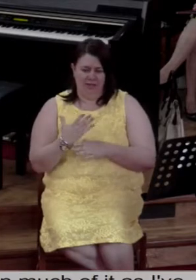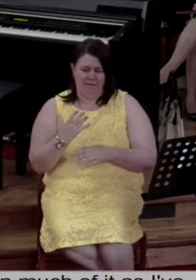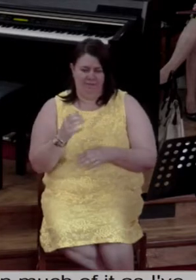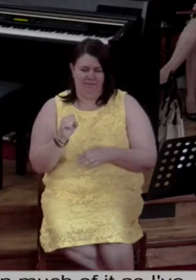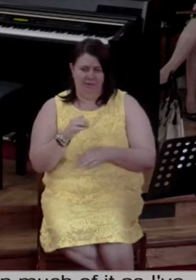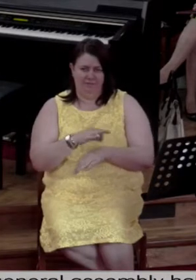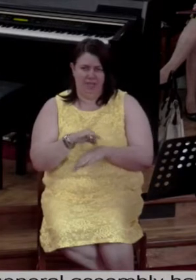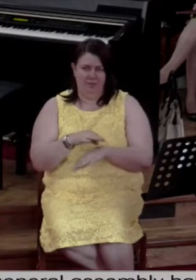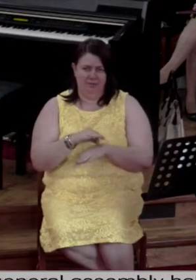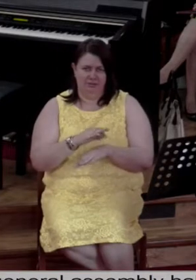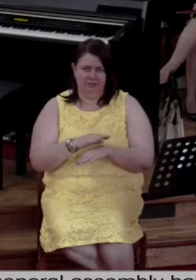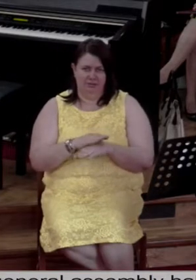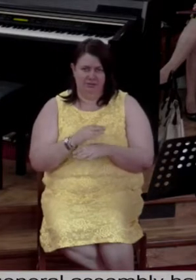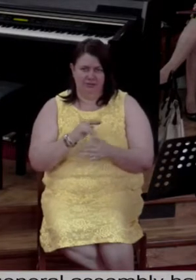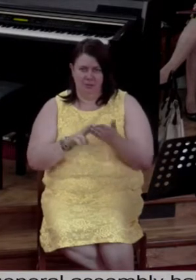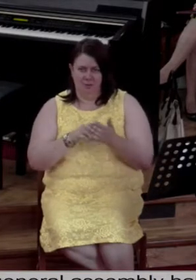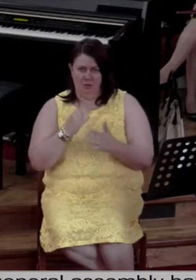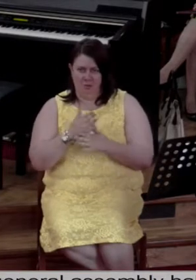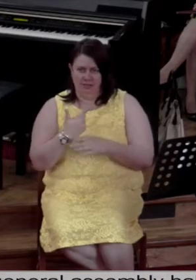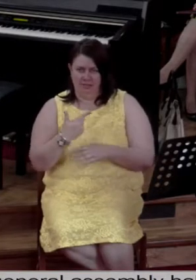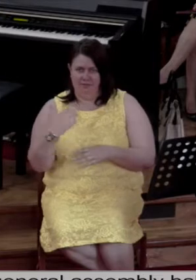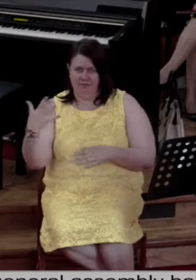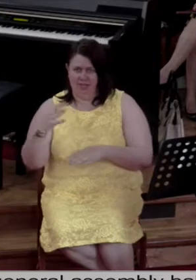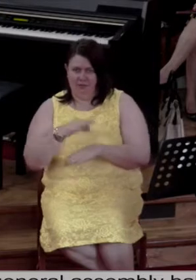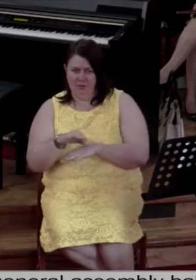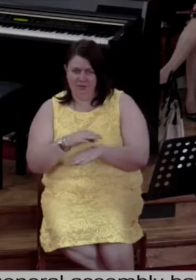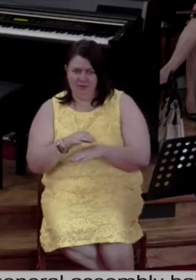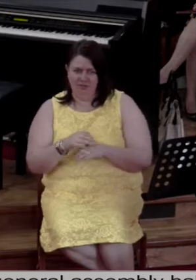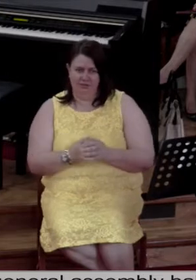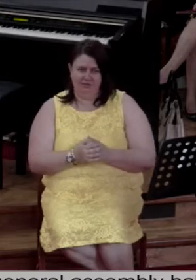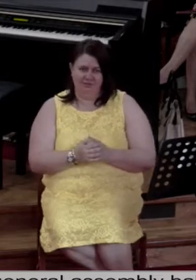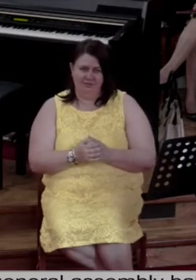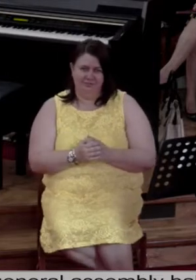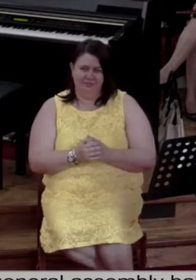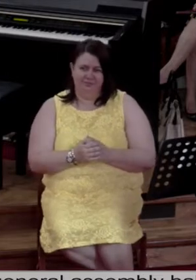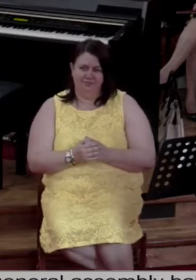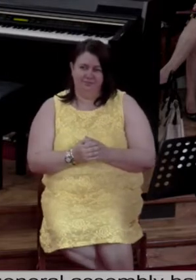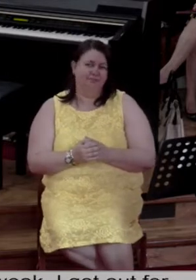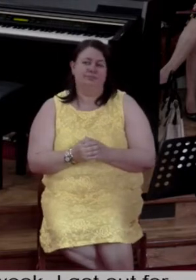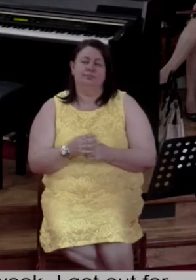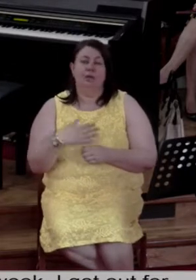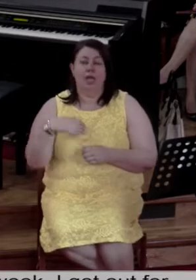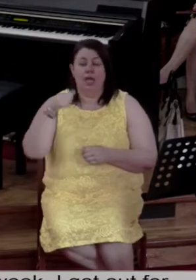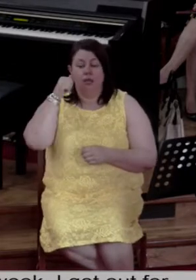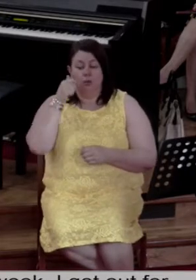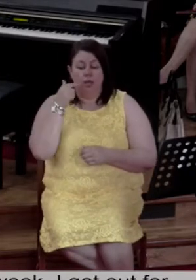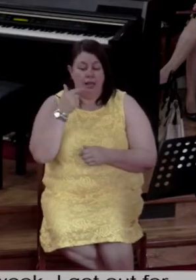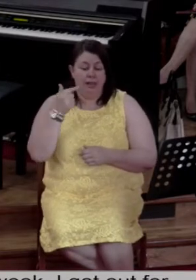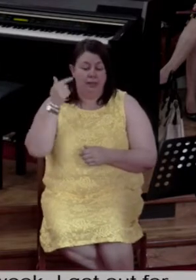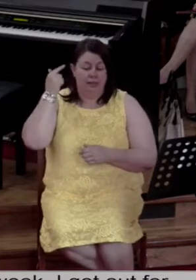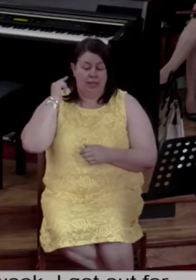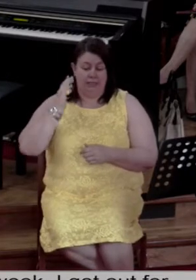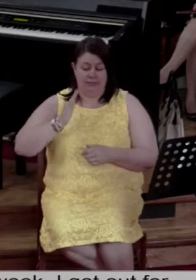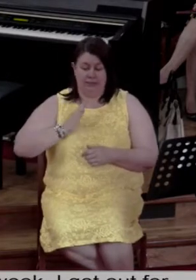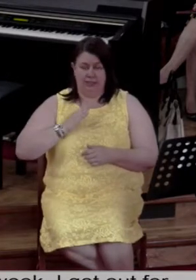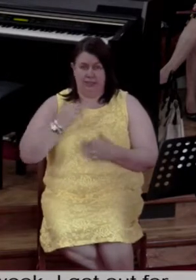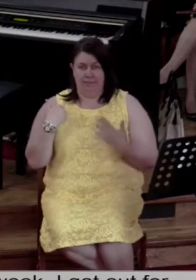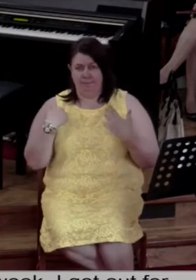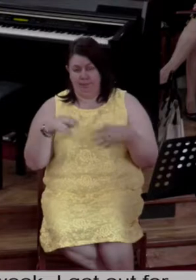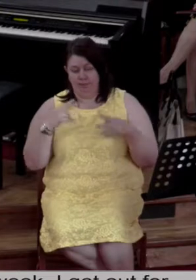usual 75. Wasn't it quite a holiday? Anyway, you did have a lovely time last Sunday because I watched the service